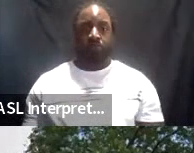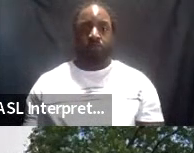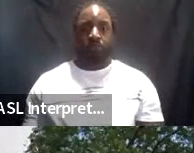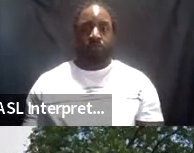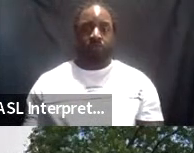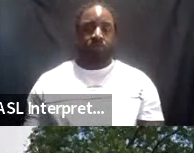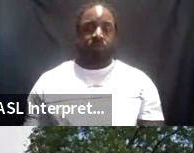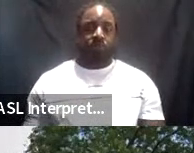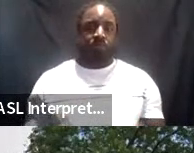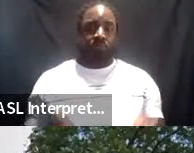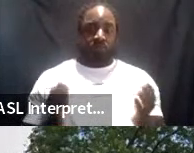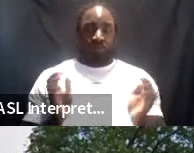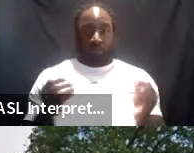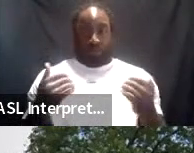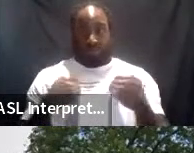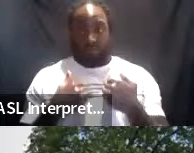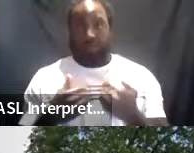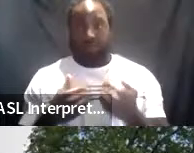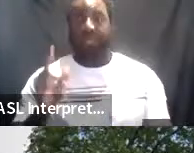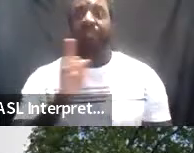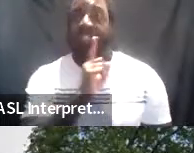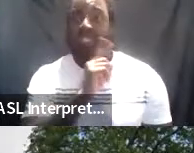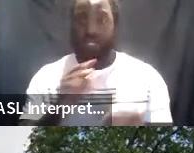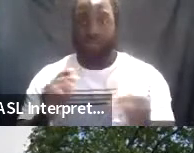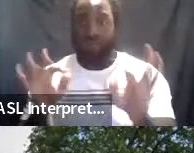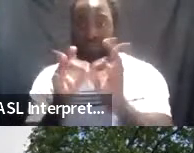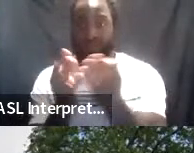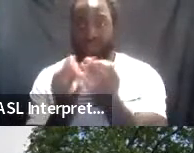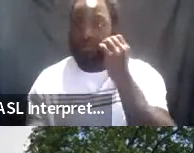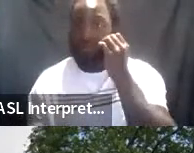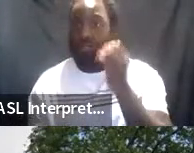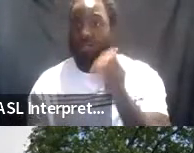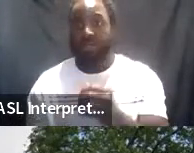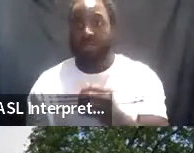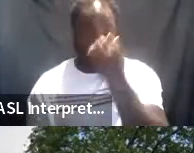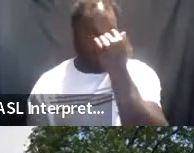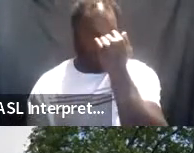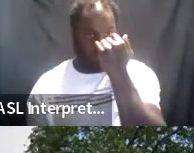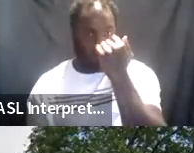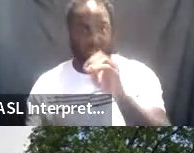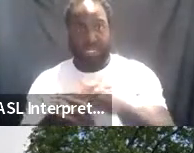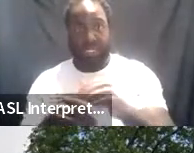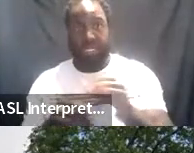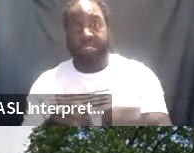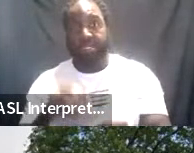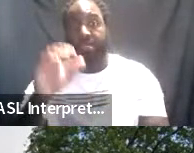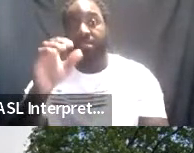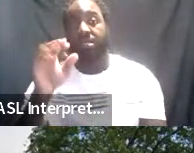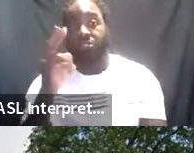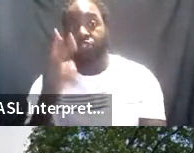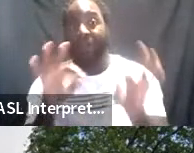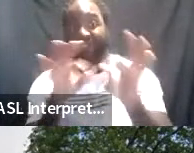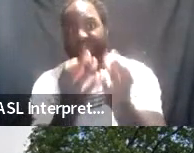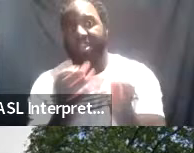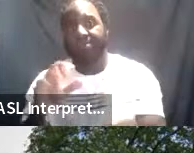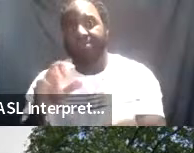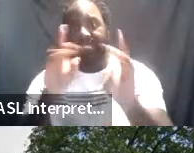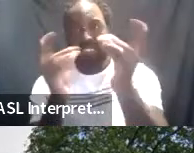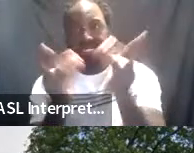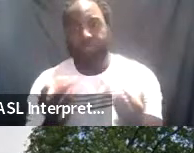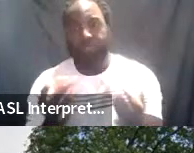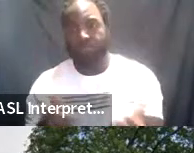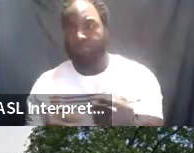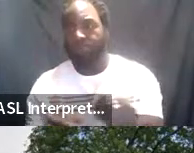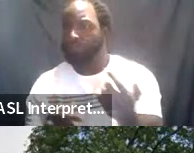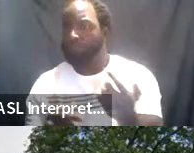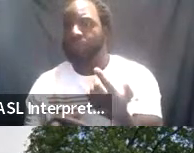Okay, here we have a single family home in a 2-family district. And say you wanted to add